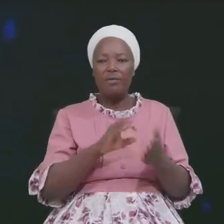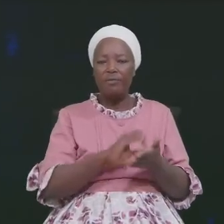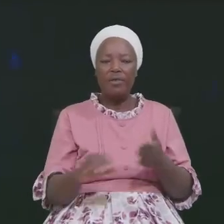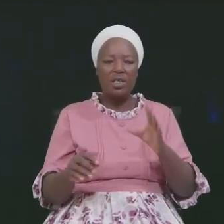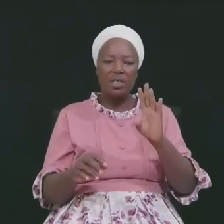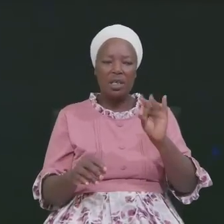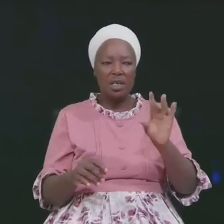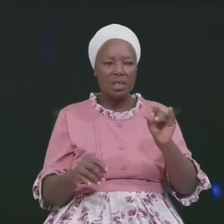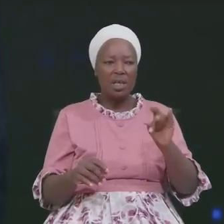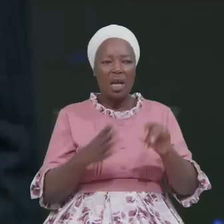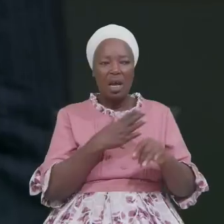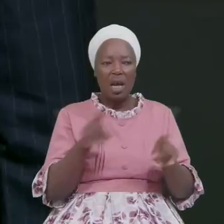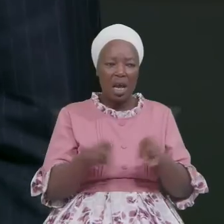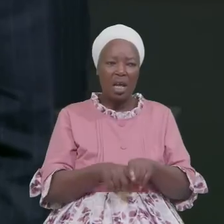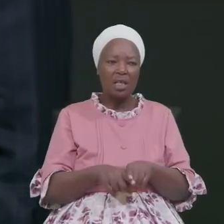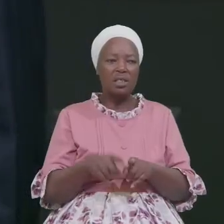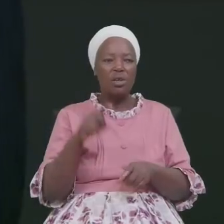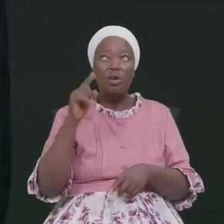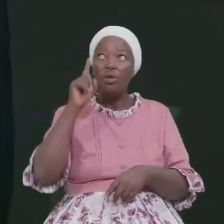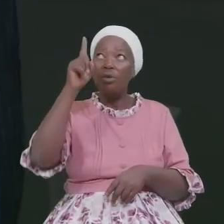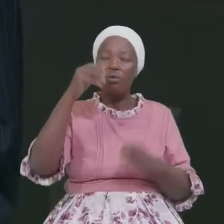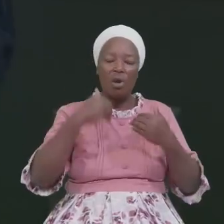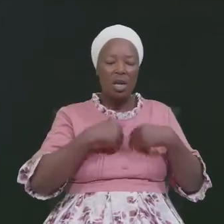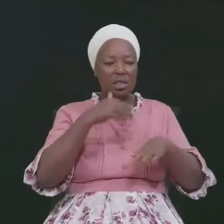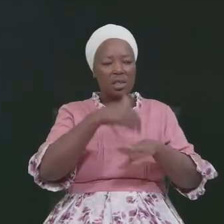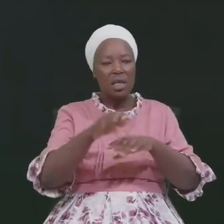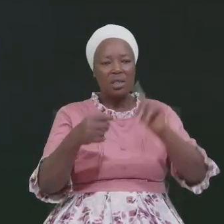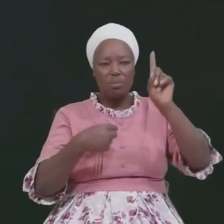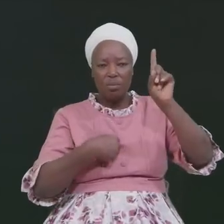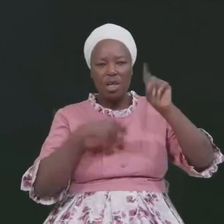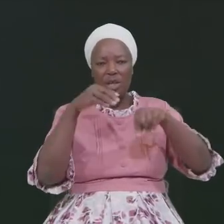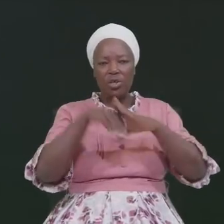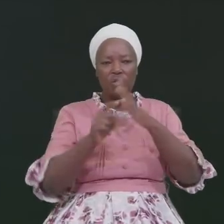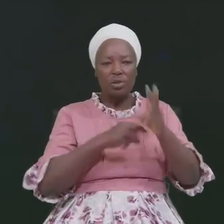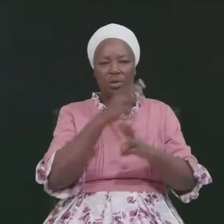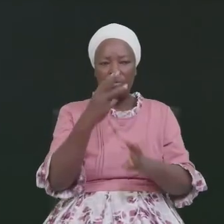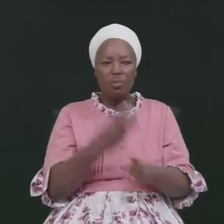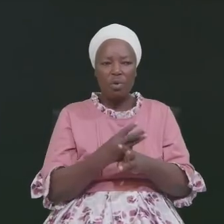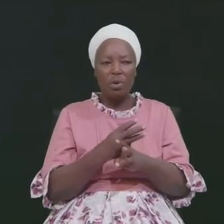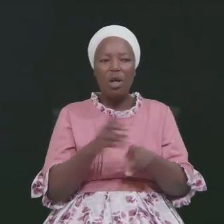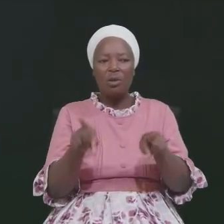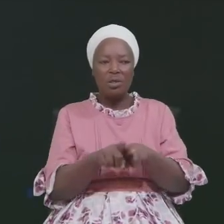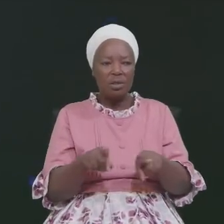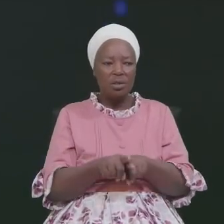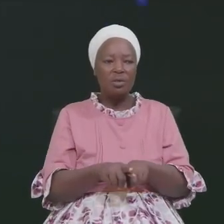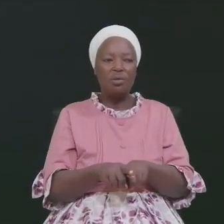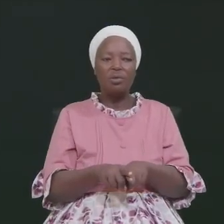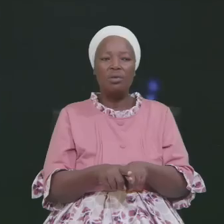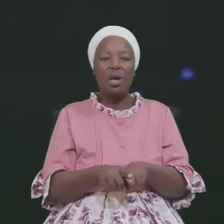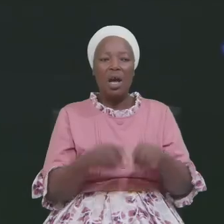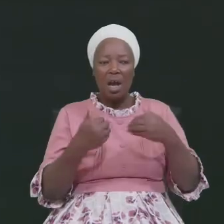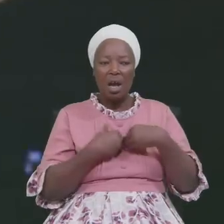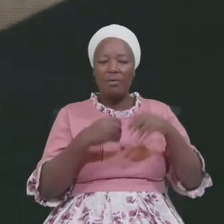as thou hast sent me into the world, even so have